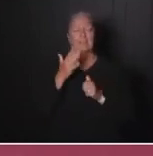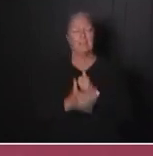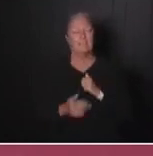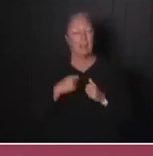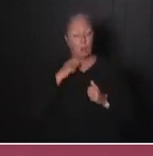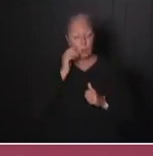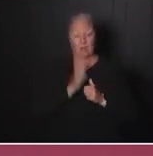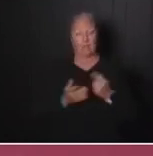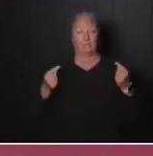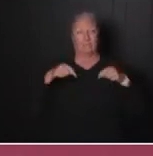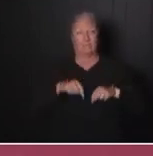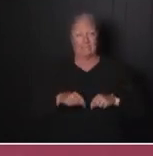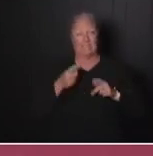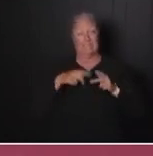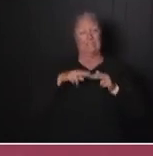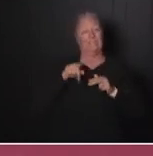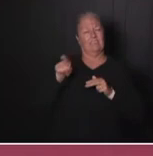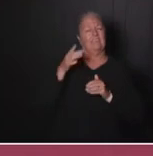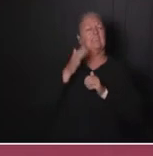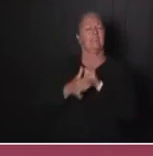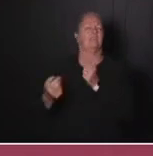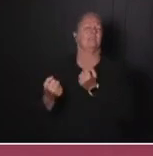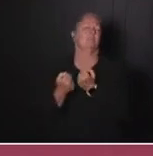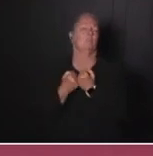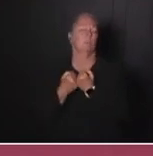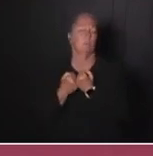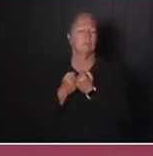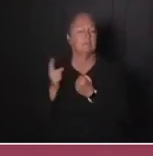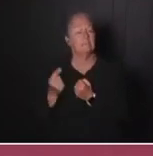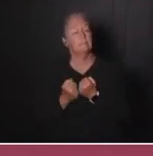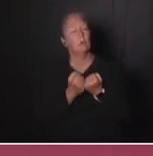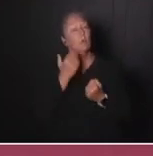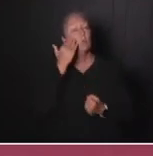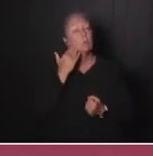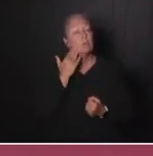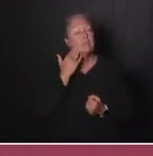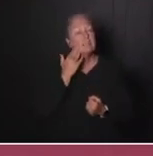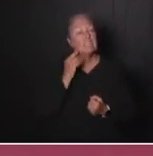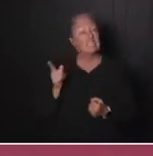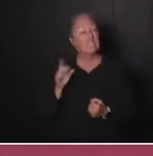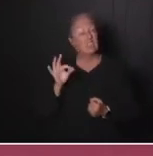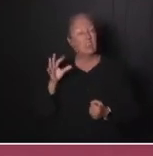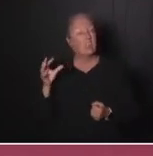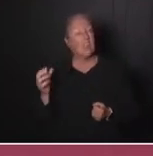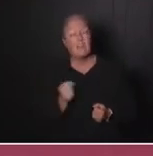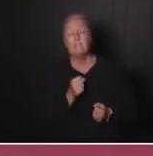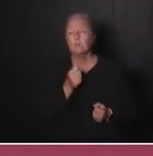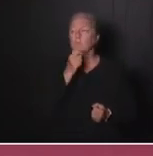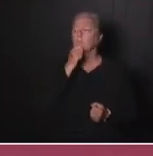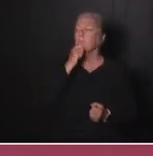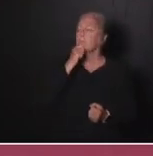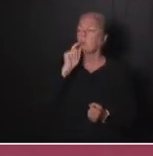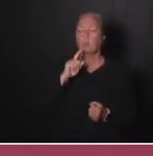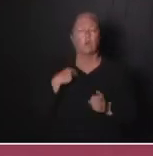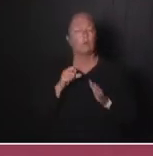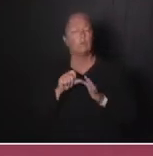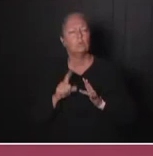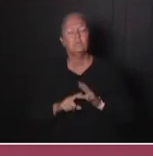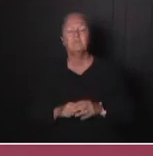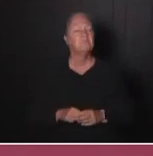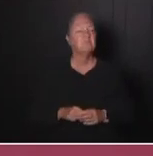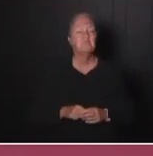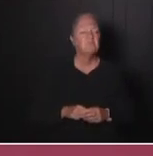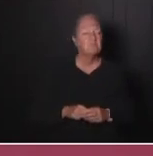am today if it weren't for him. Supporting women is not something he had to seek guidance on. There's no need